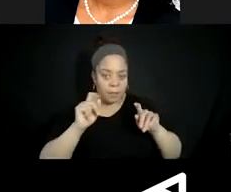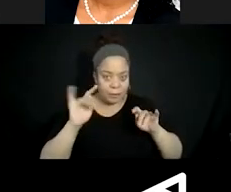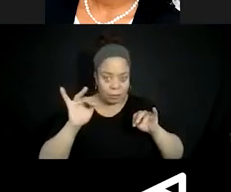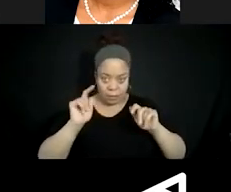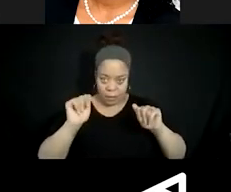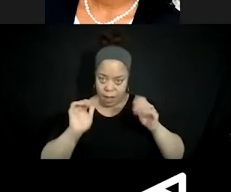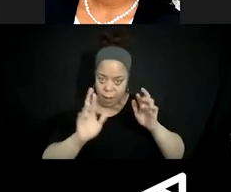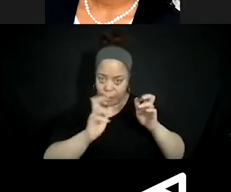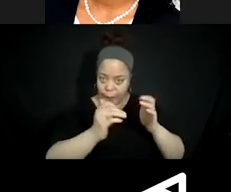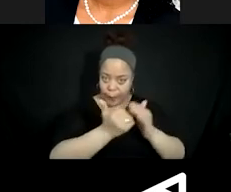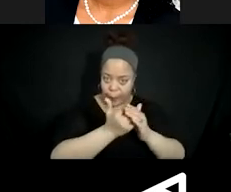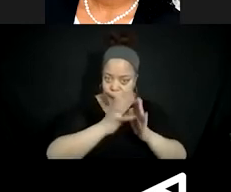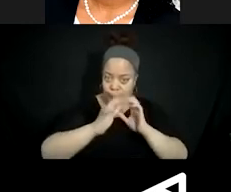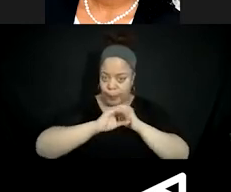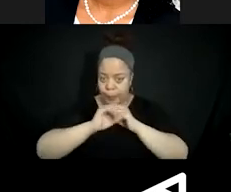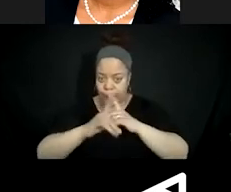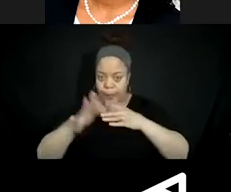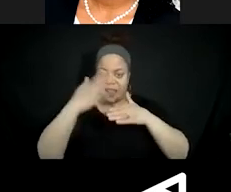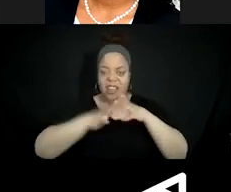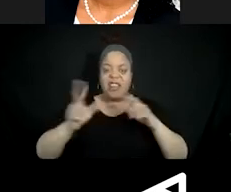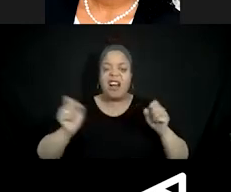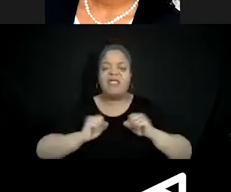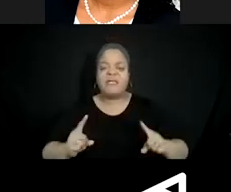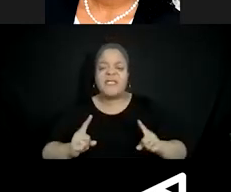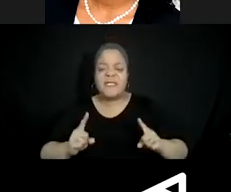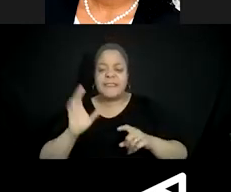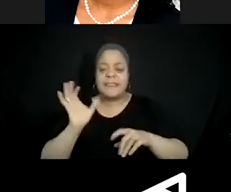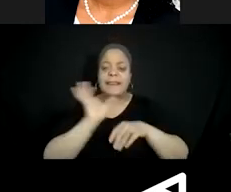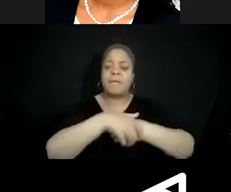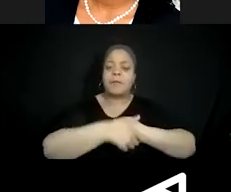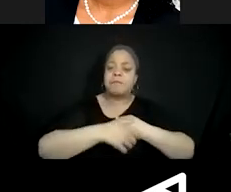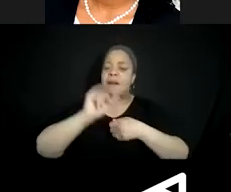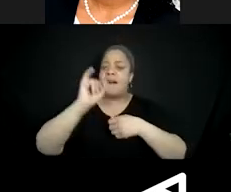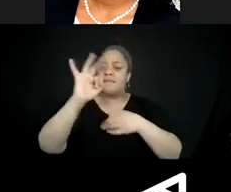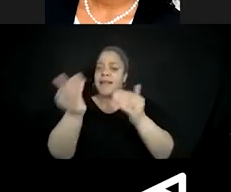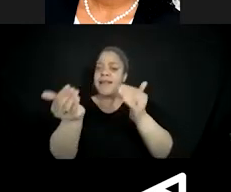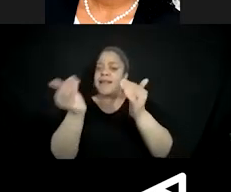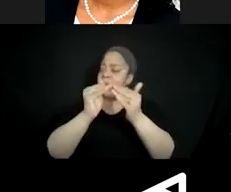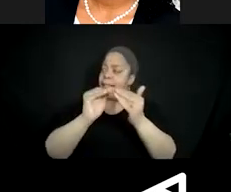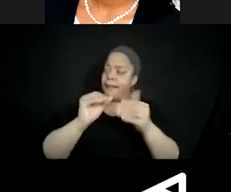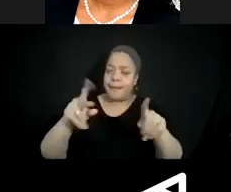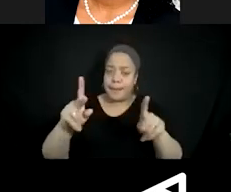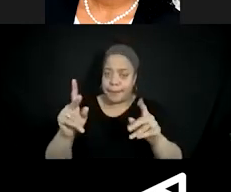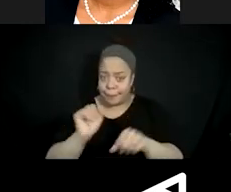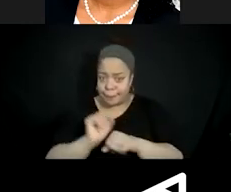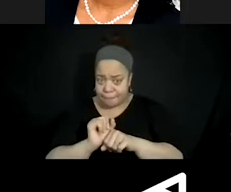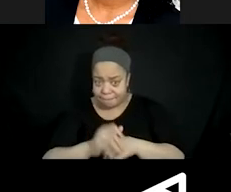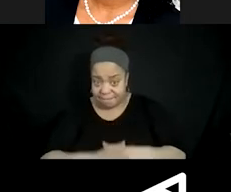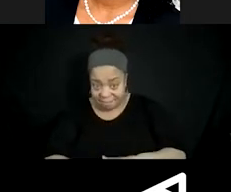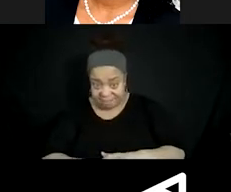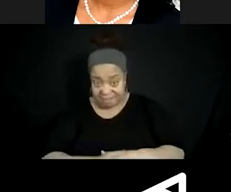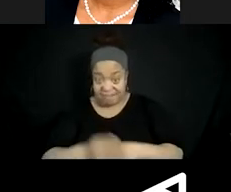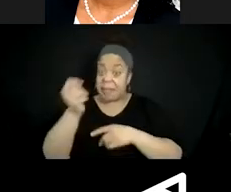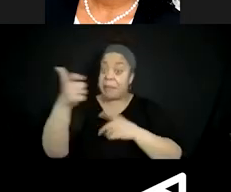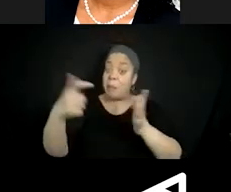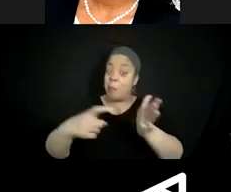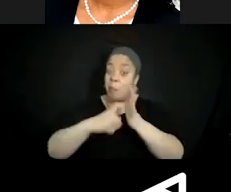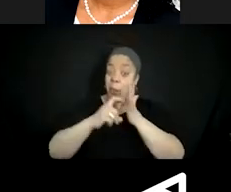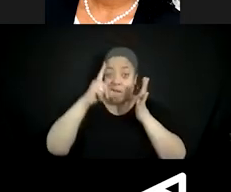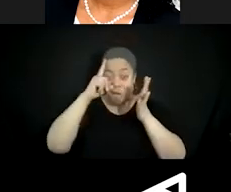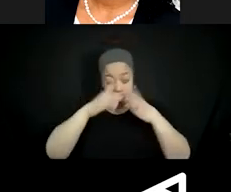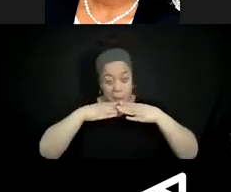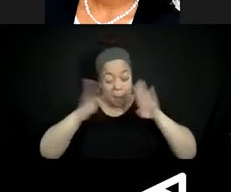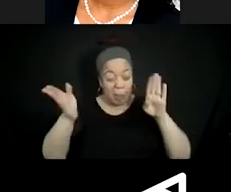any aggressive enforcement of the equal employment opportunity rules and eliminated broadcasters' obligation to air a certain percentage of public